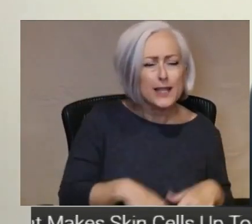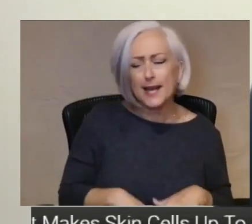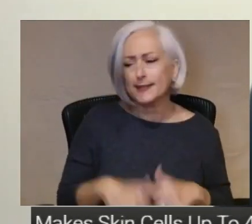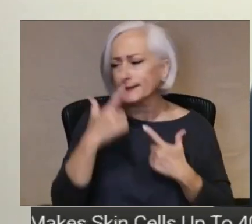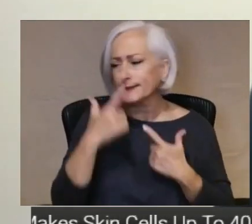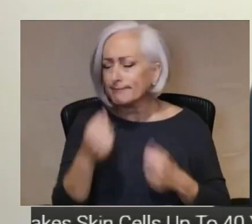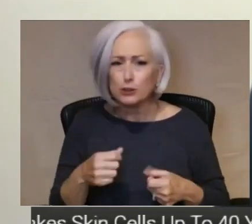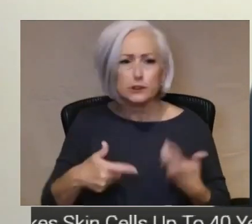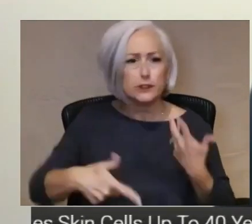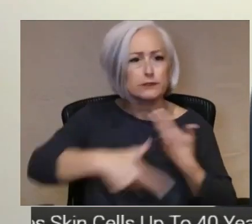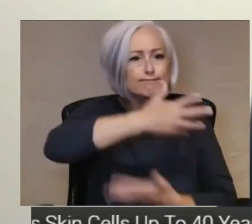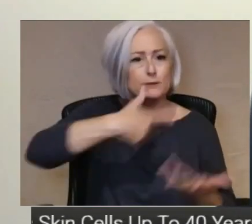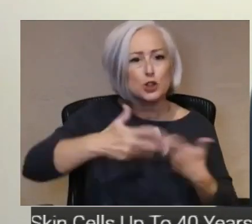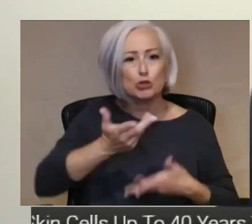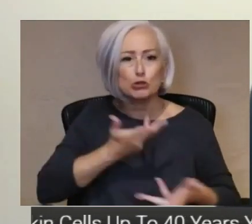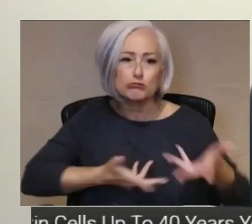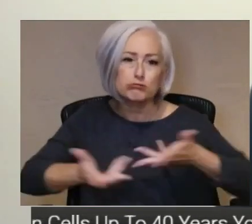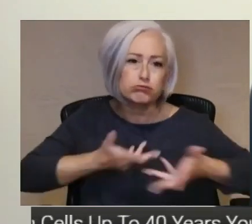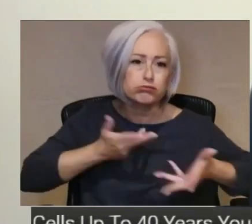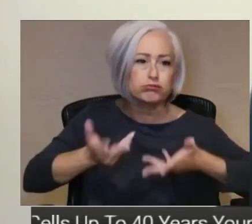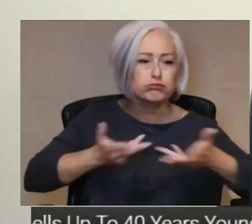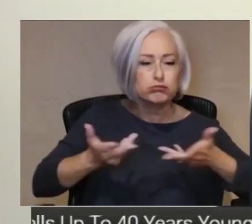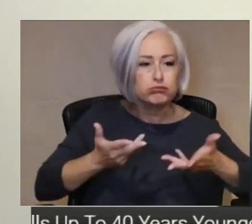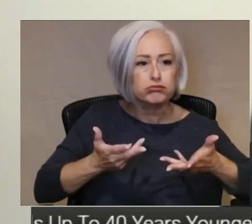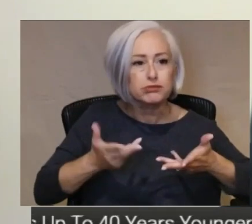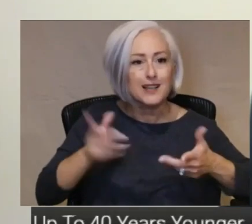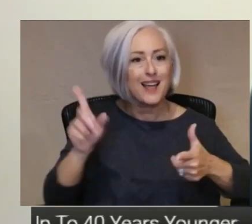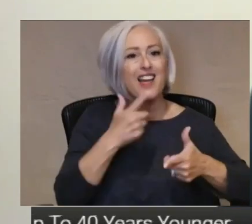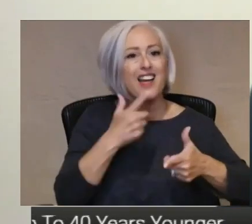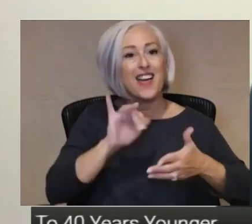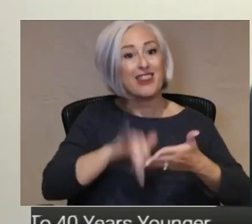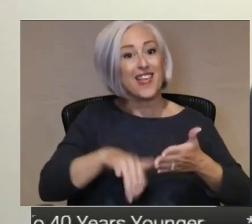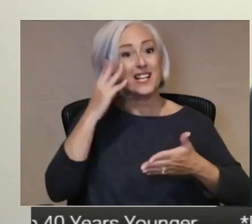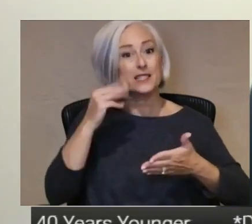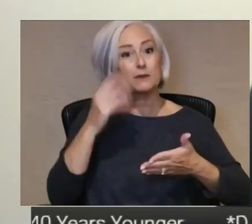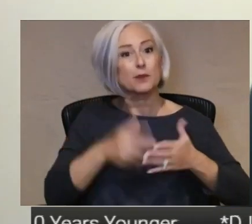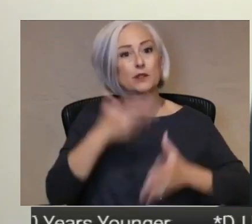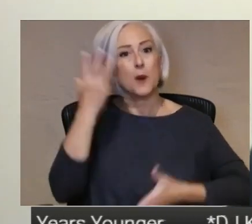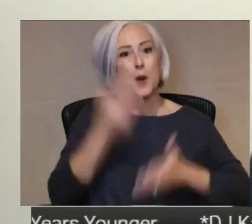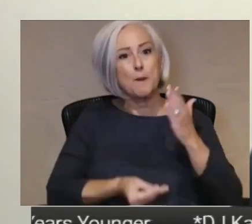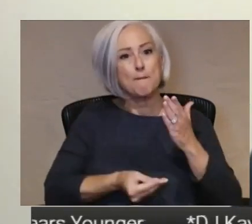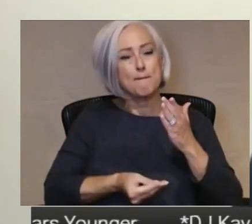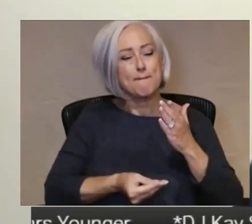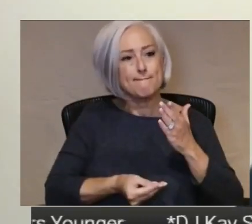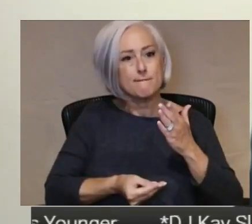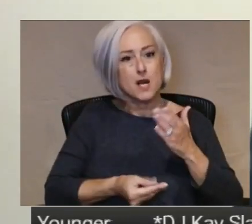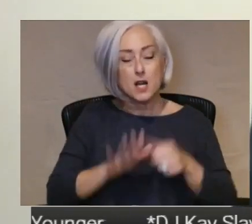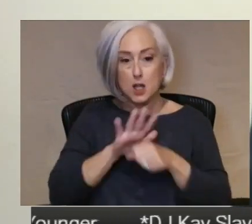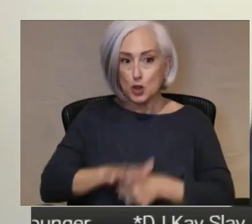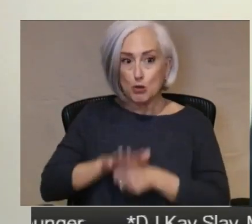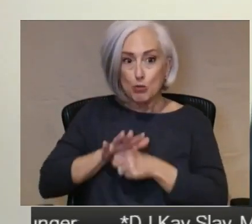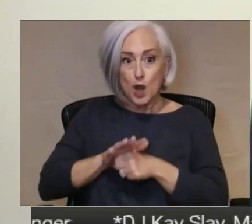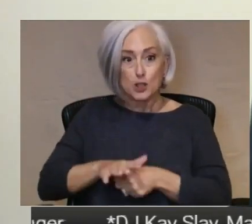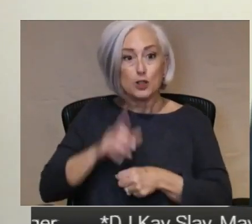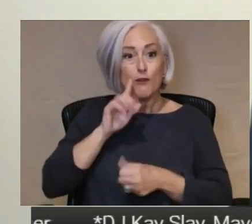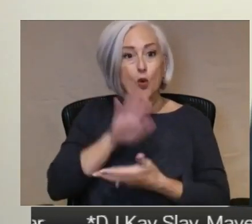of social interaction. And to have that stripped, the pressure stayed, but then you had the